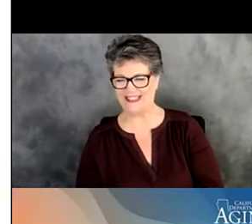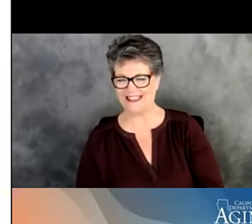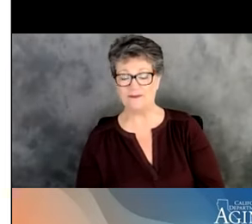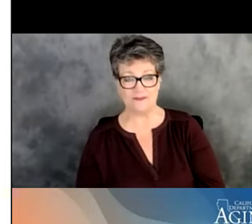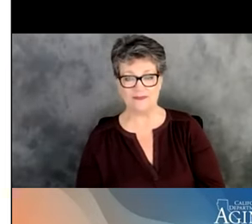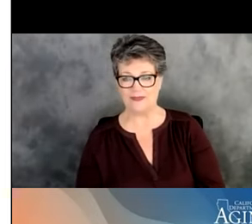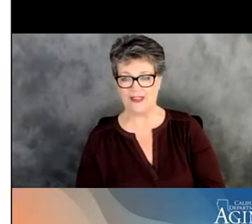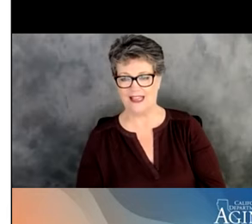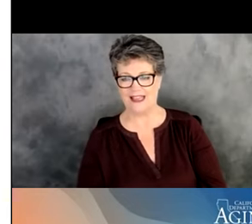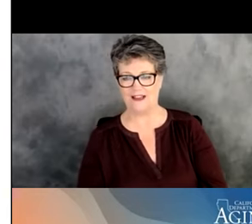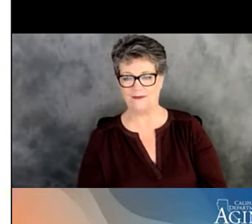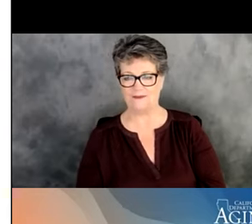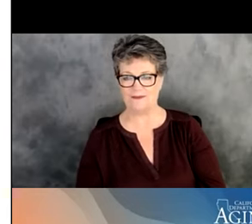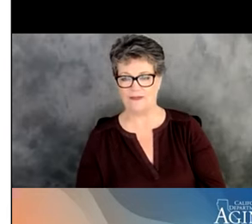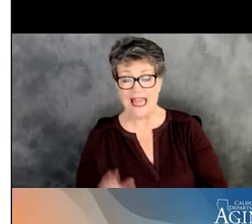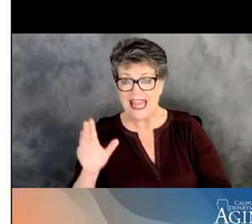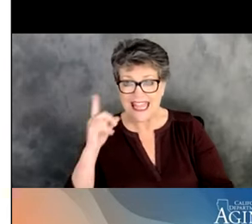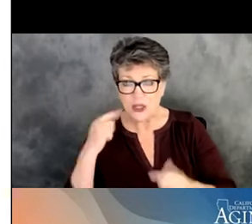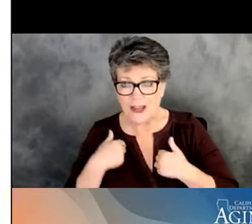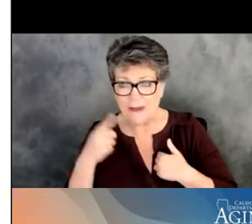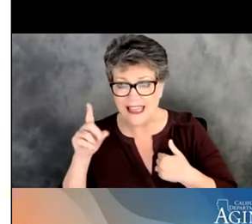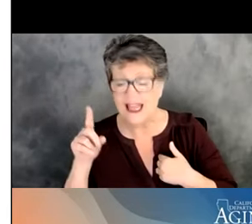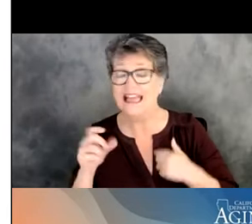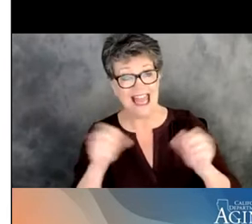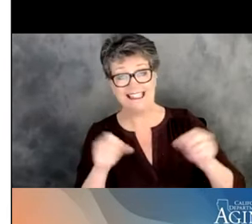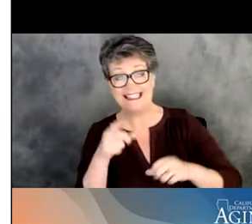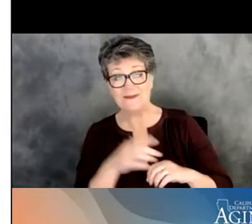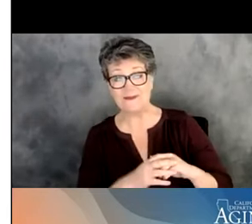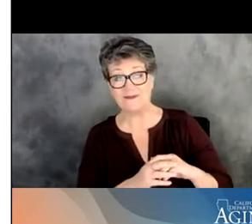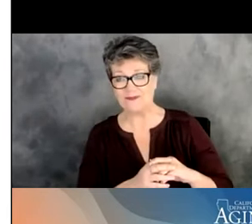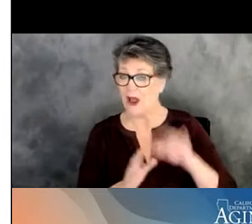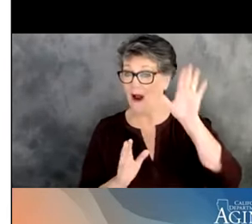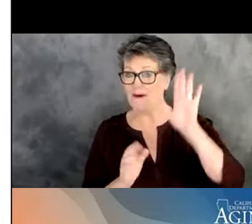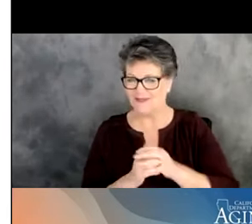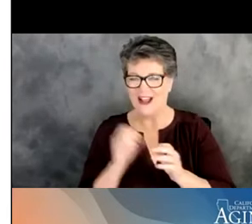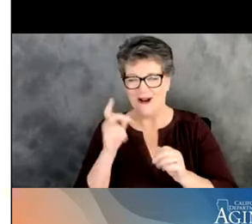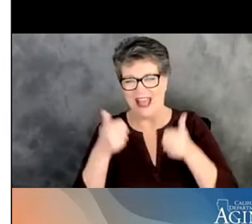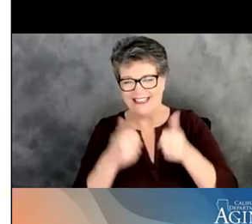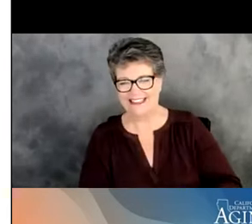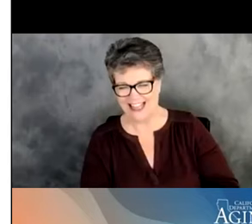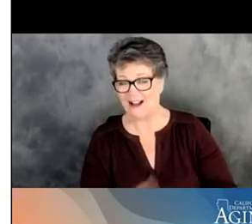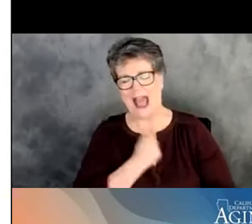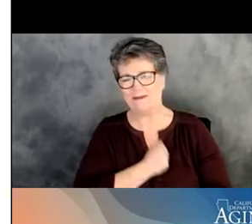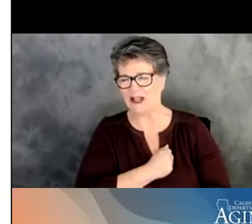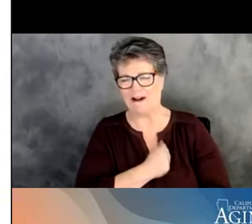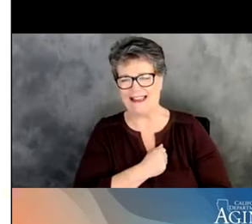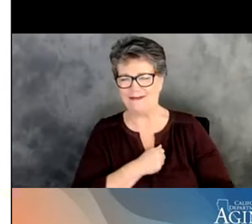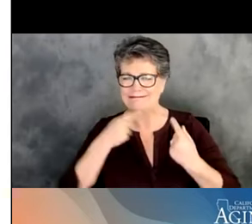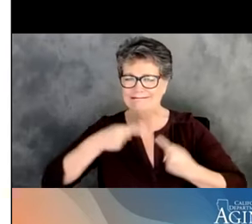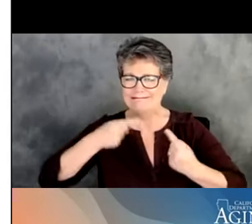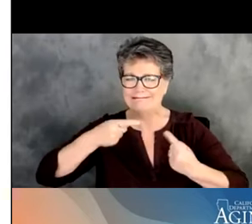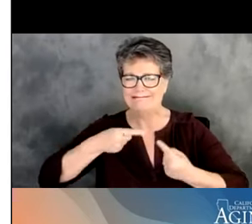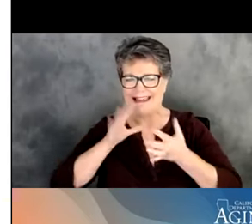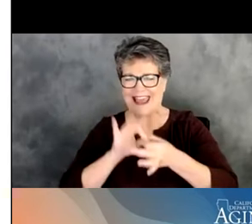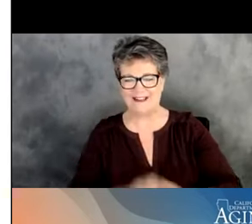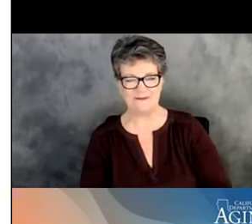Next, we have Diana Murray. Can you hear me? Yes. Oh, okay. I'm sorry. I was having trouble